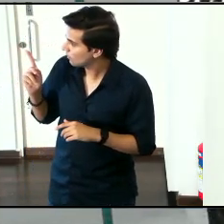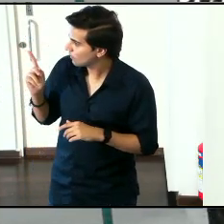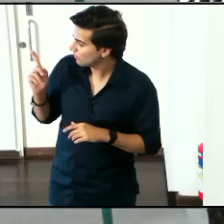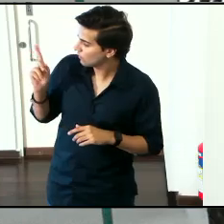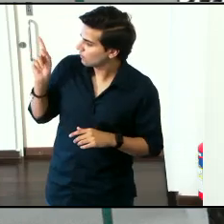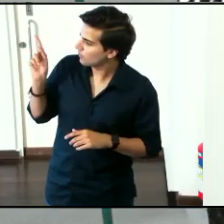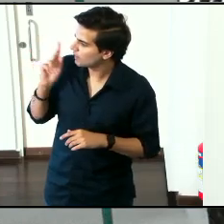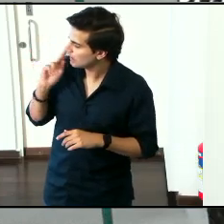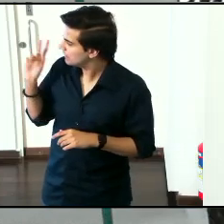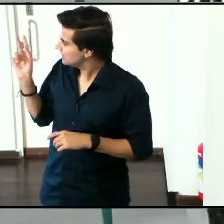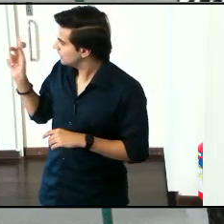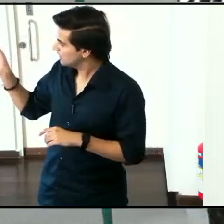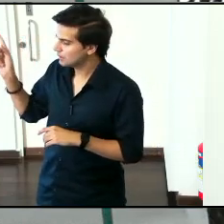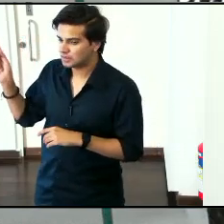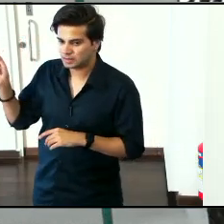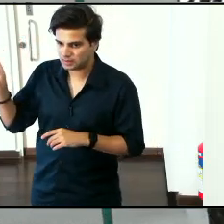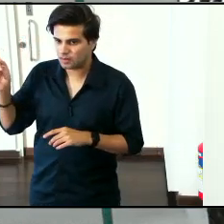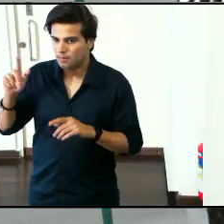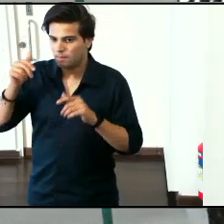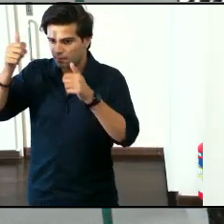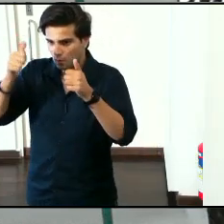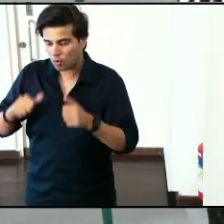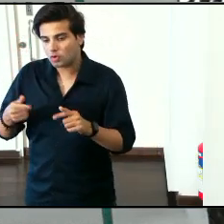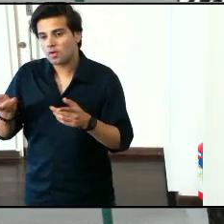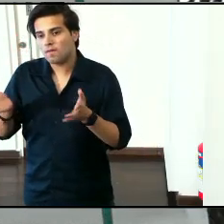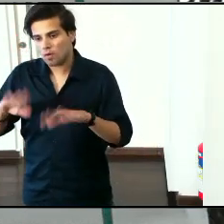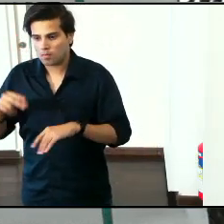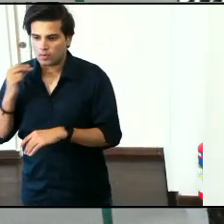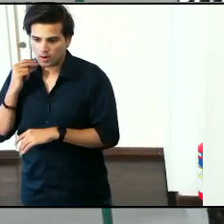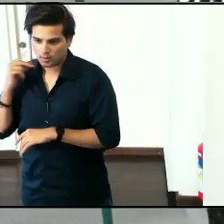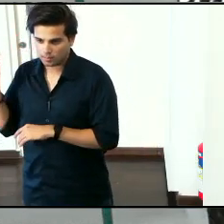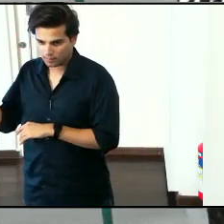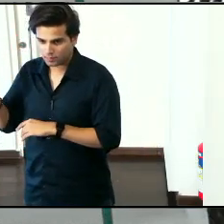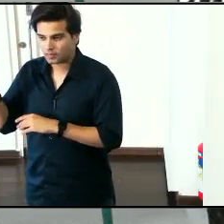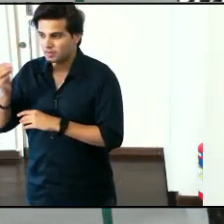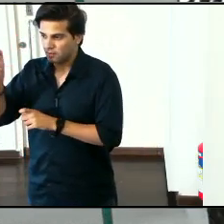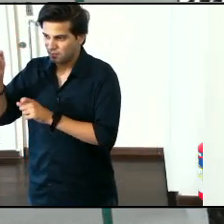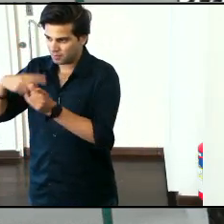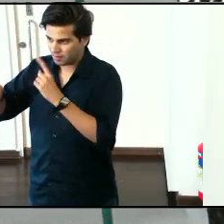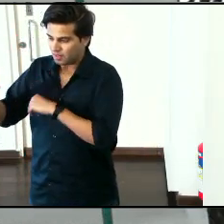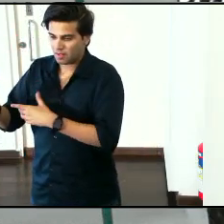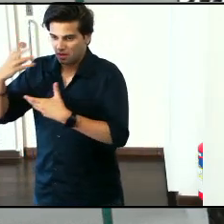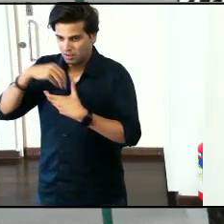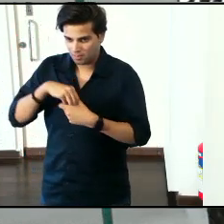And this was one of the posters from there with some people who had come